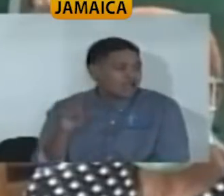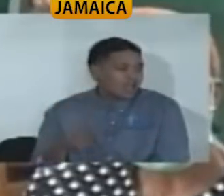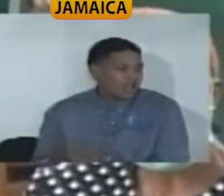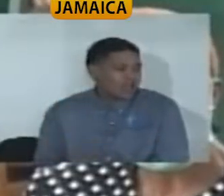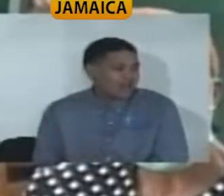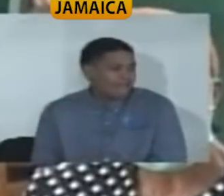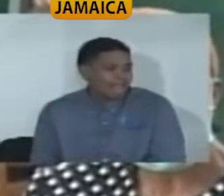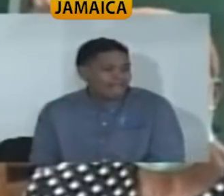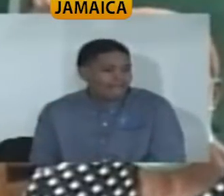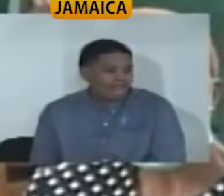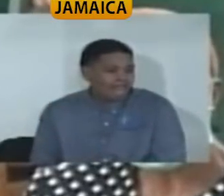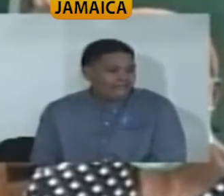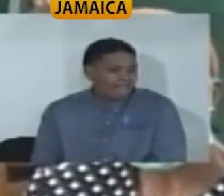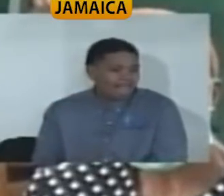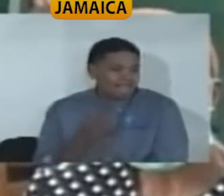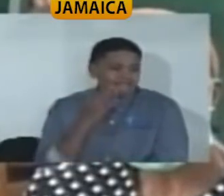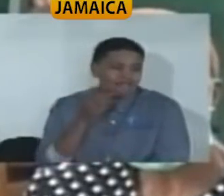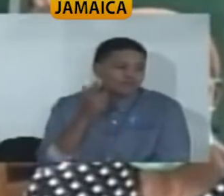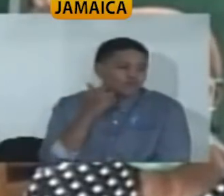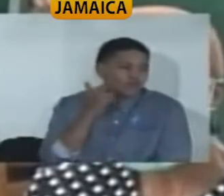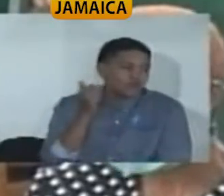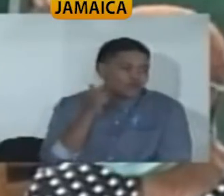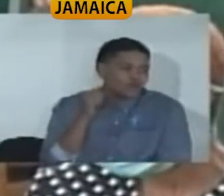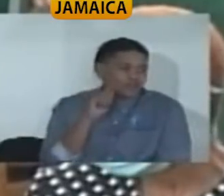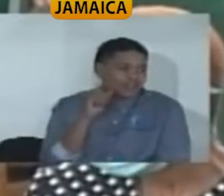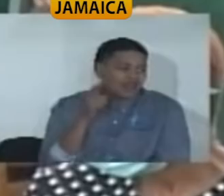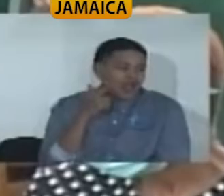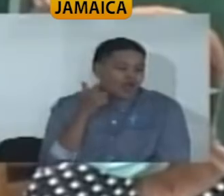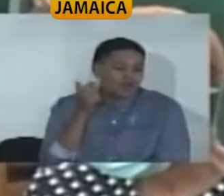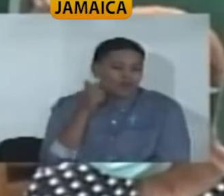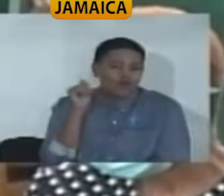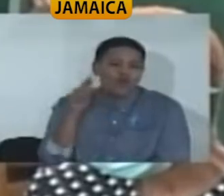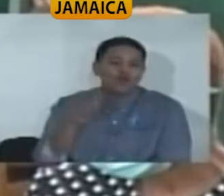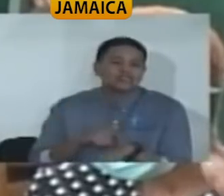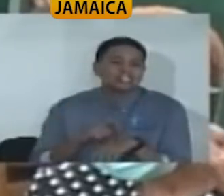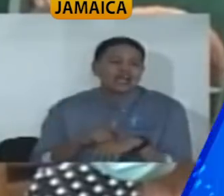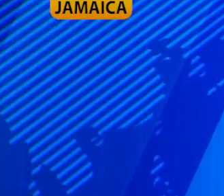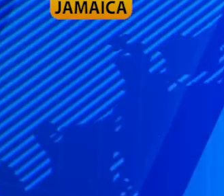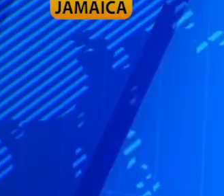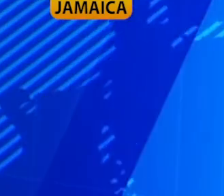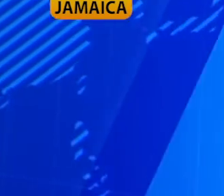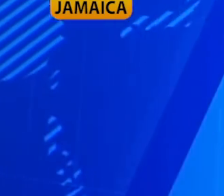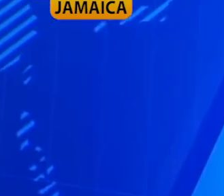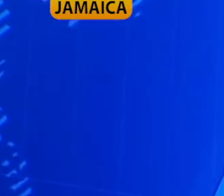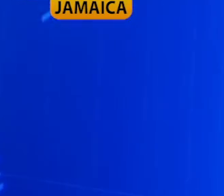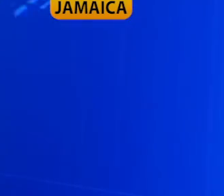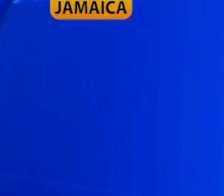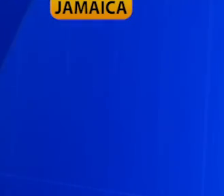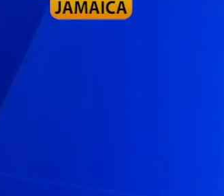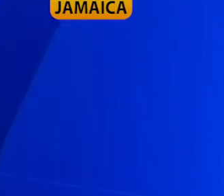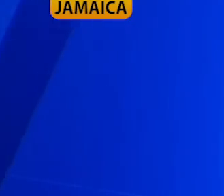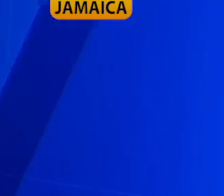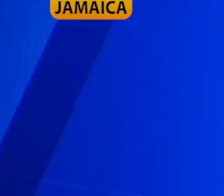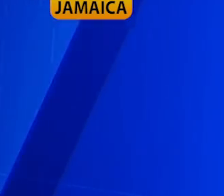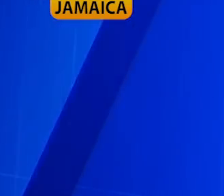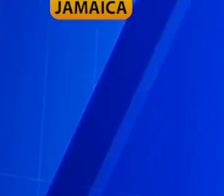were undertaken despite the challenges faced by the coronavirus COVID-19 pandemic. Project manager at